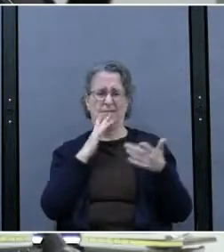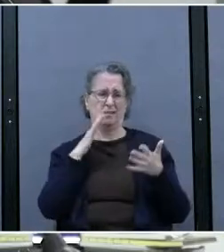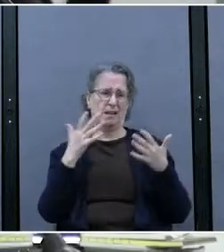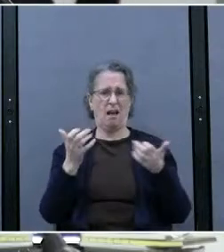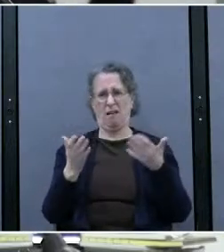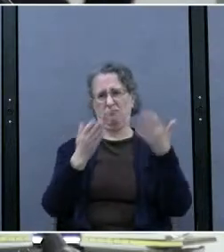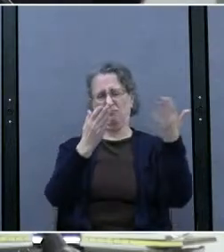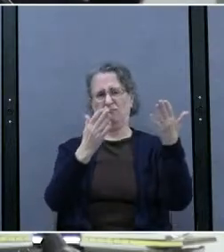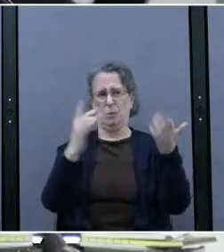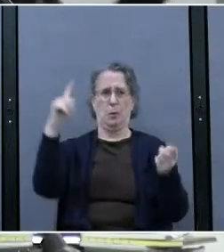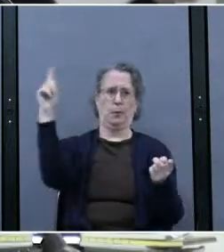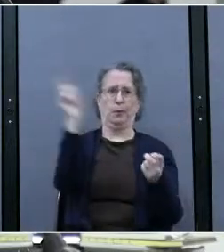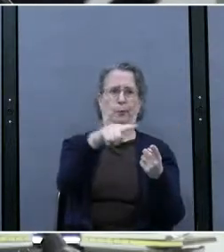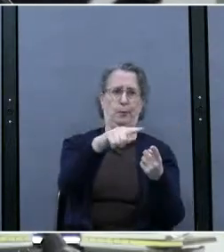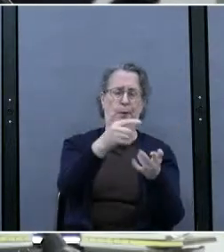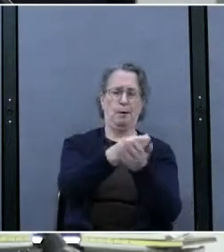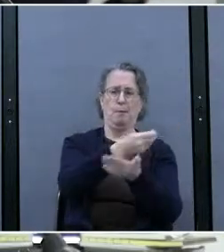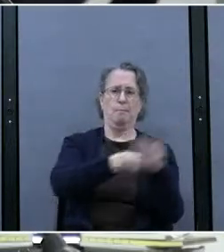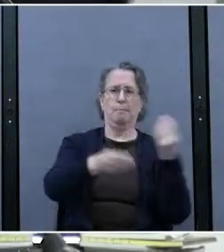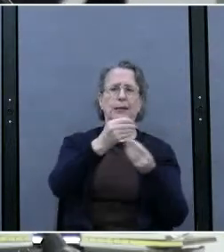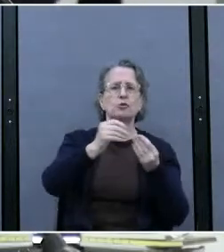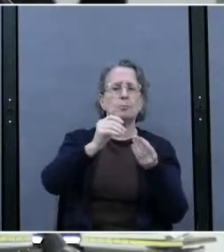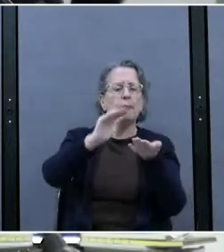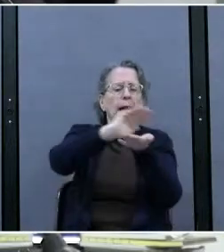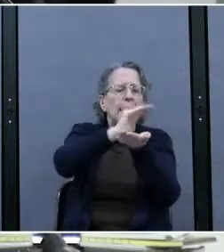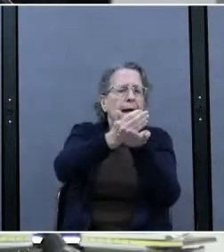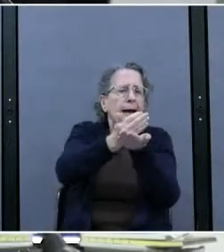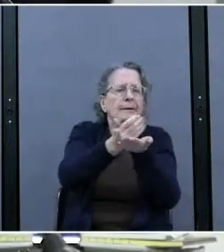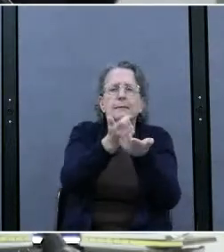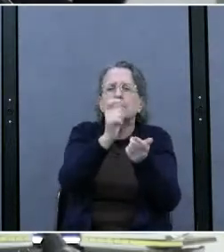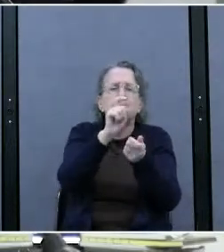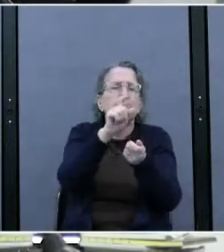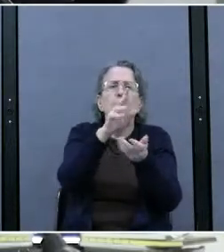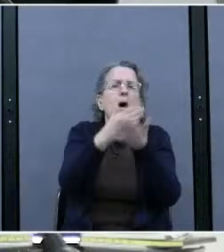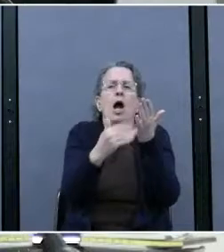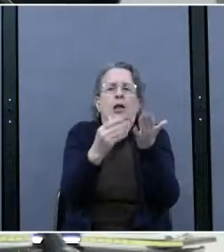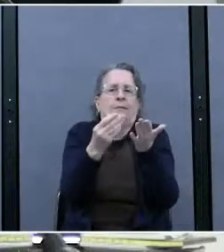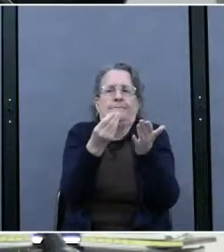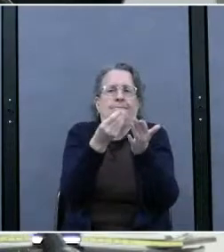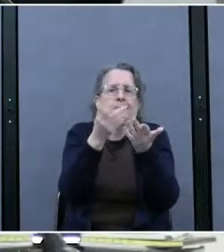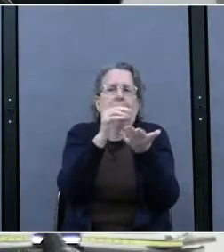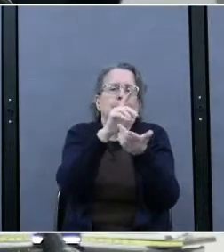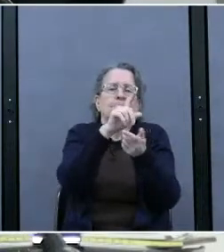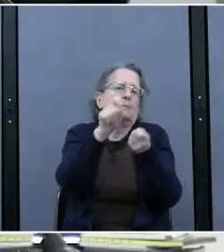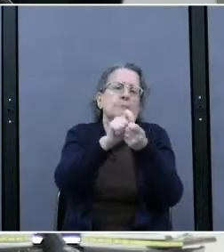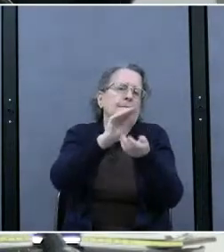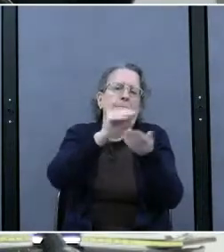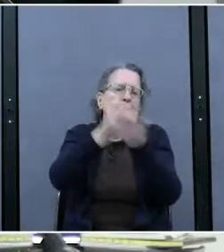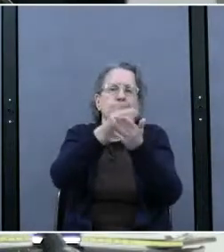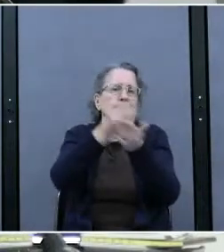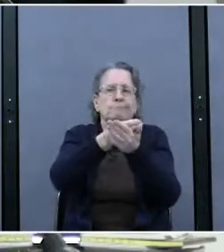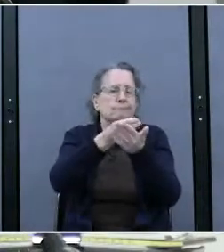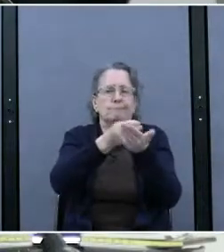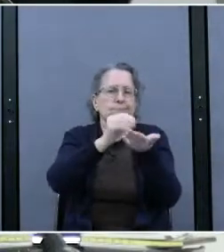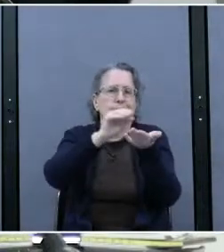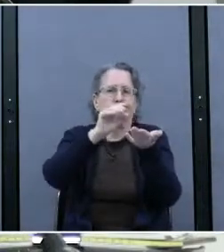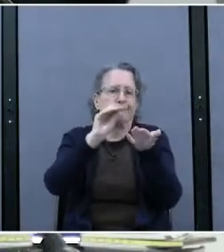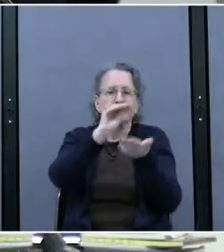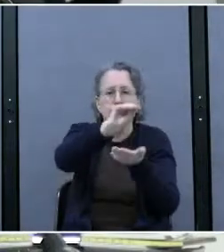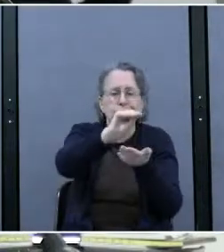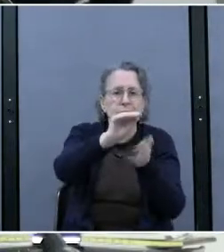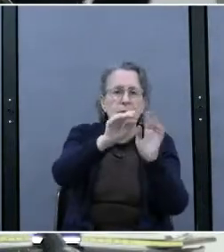to reduce the budget by a certain amount, you may say why. And then the select